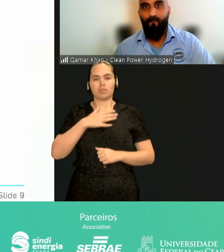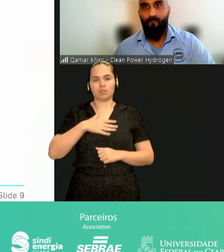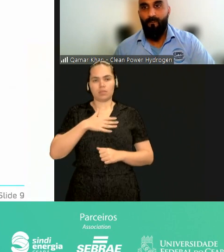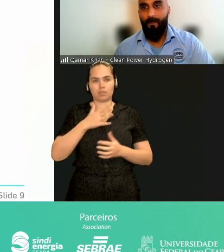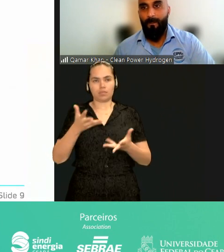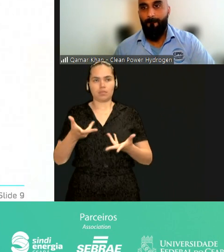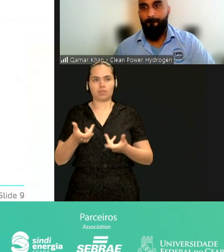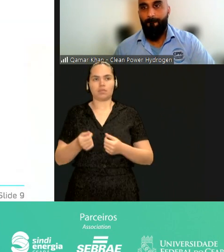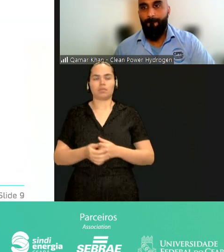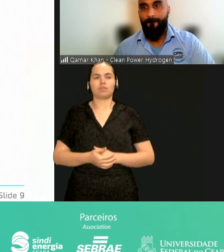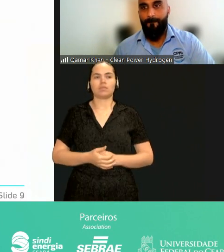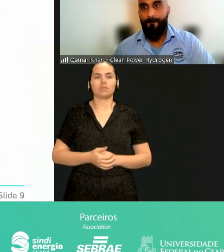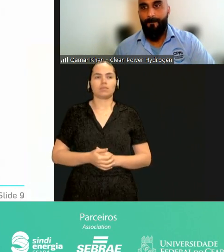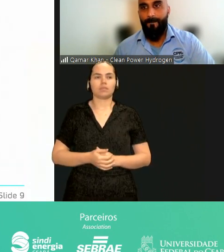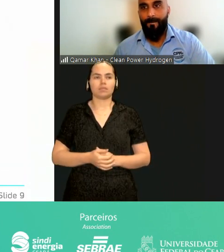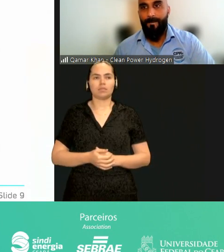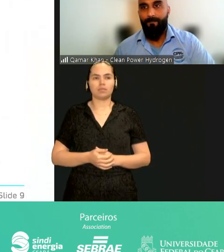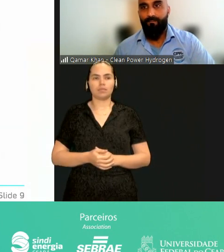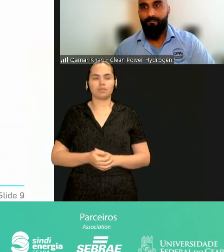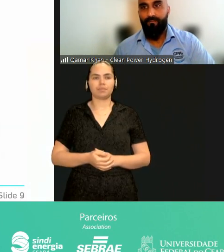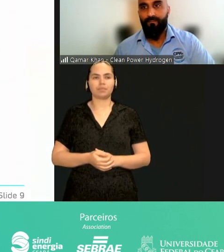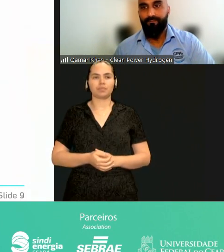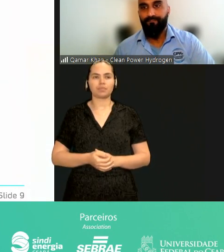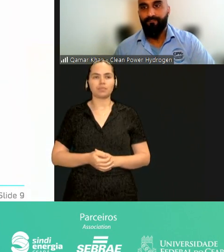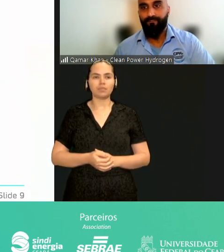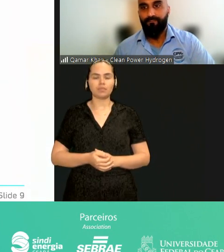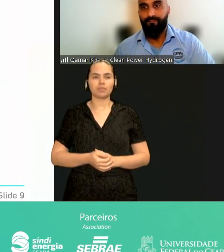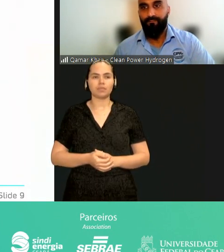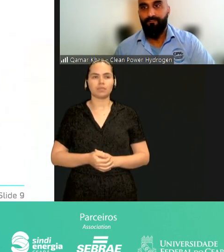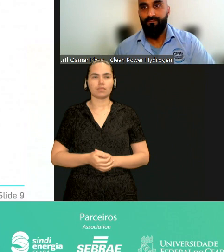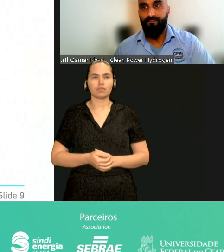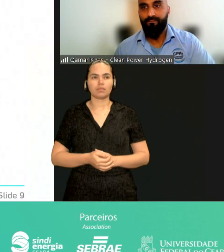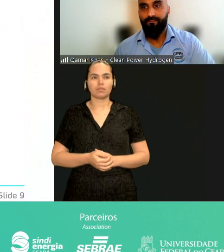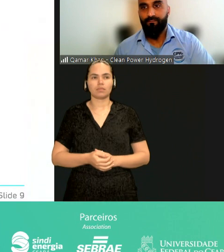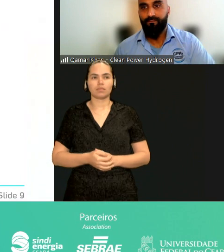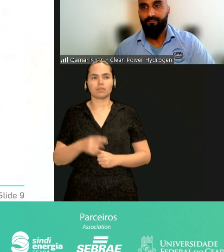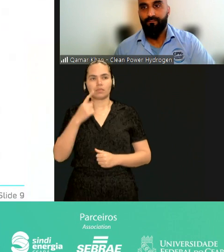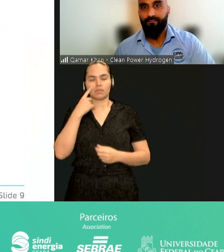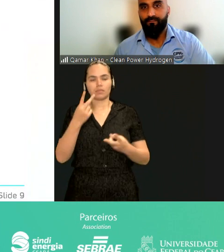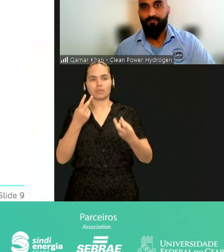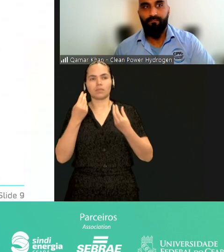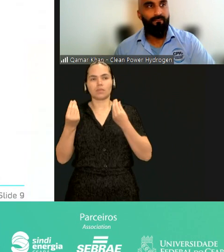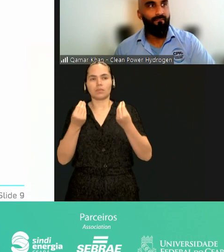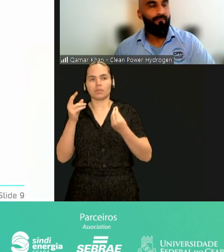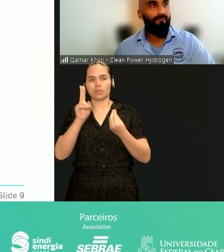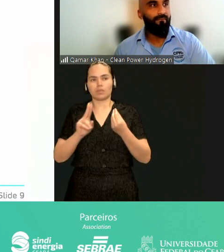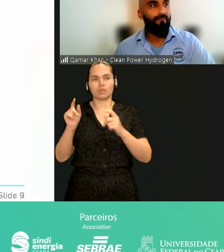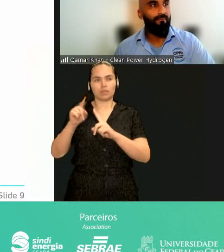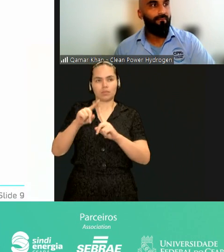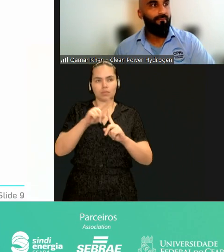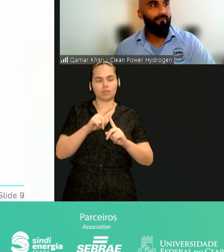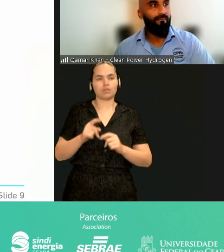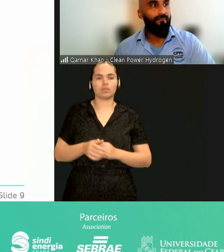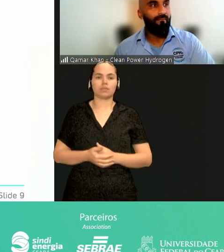satisfatória. How does the electrolyzer work? Vejam como a eletrólise funciona.